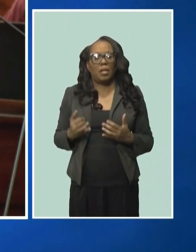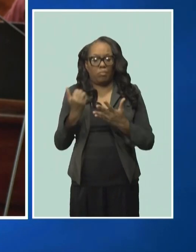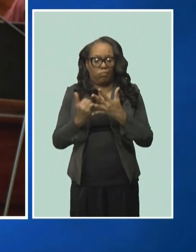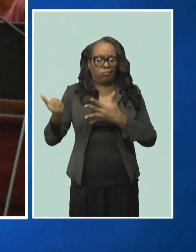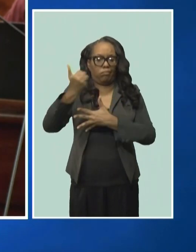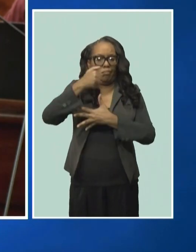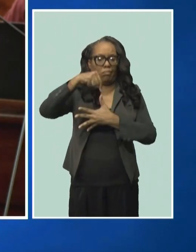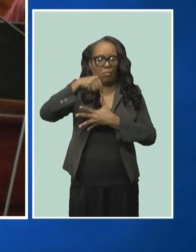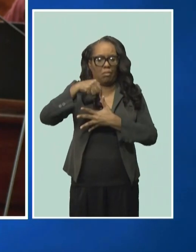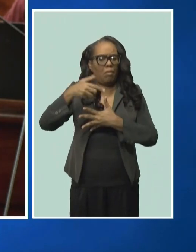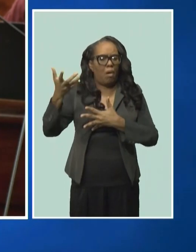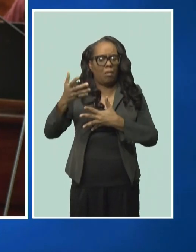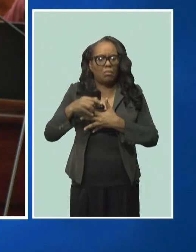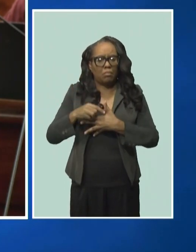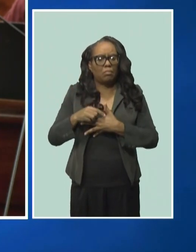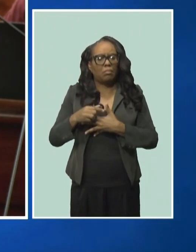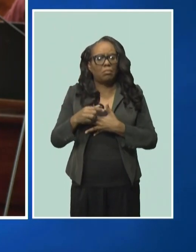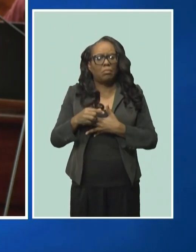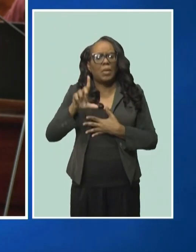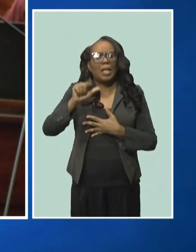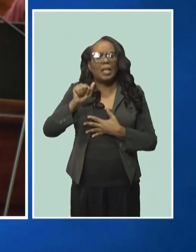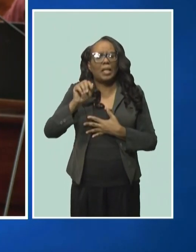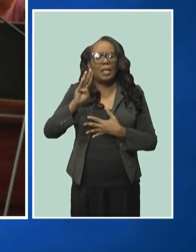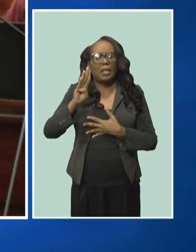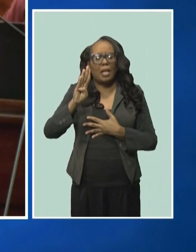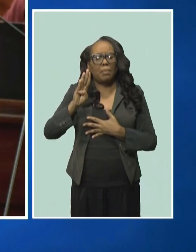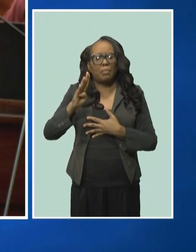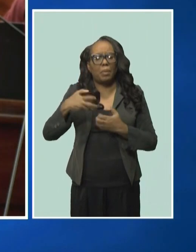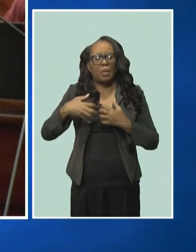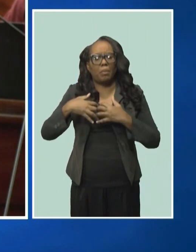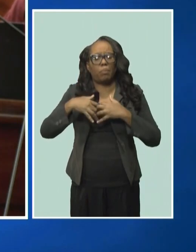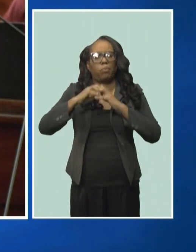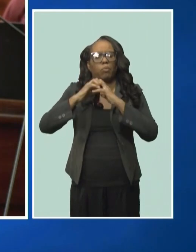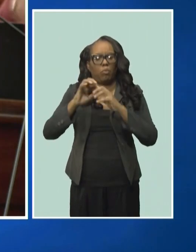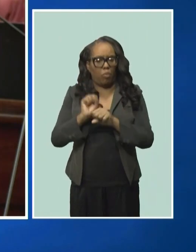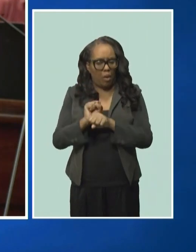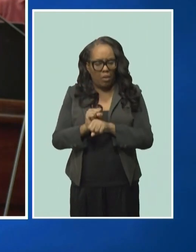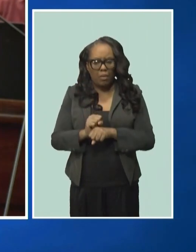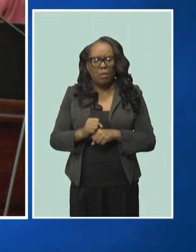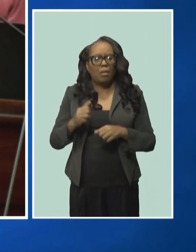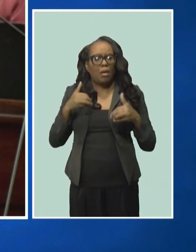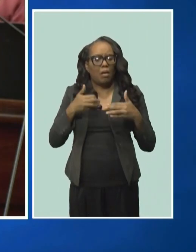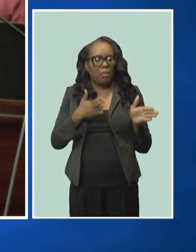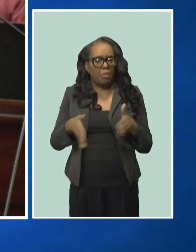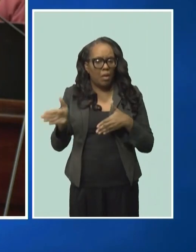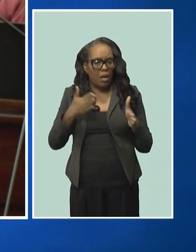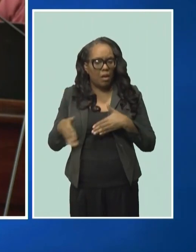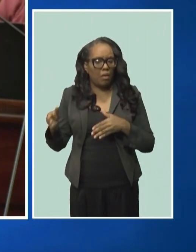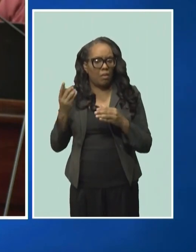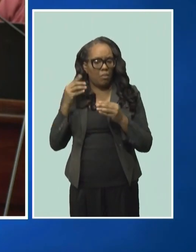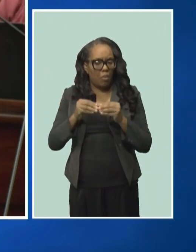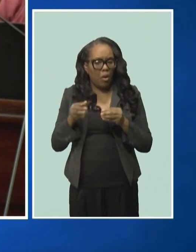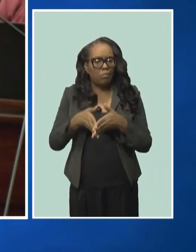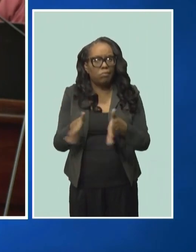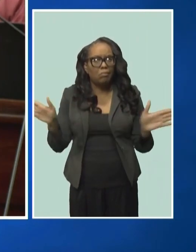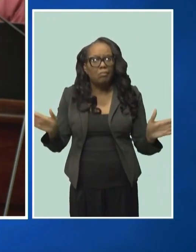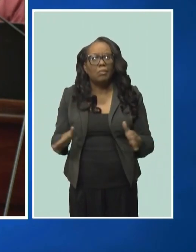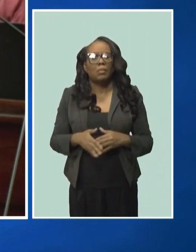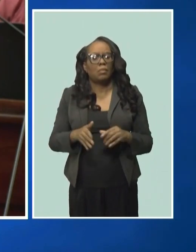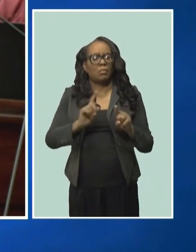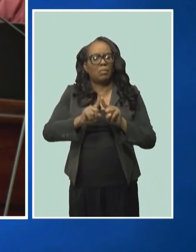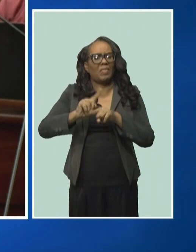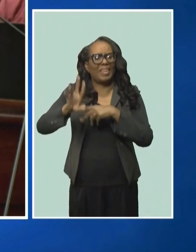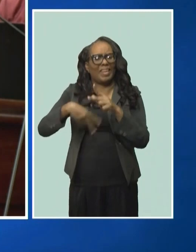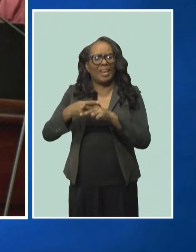to support the industry as much as possible. We do have plans for further expansion in terms of the kinds of suite of tests that